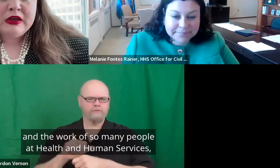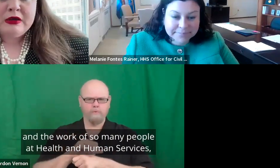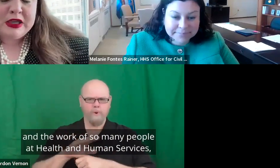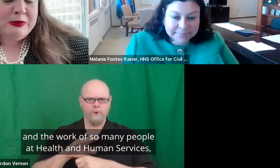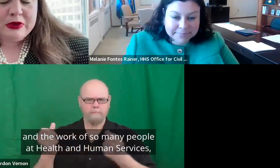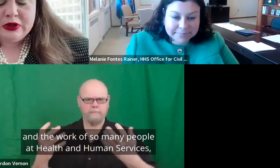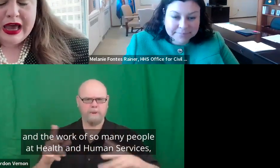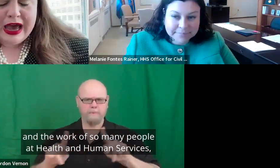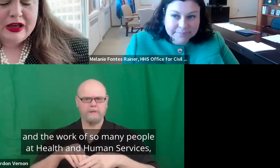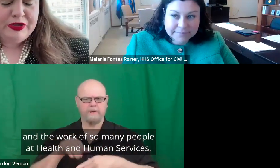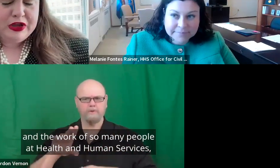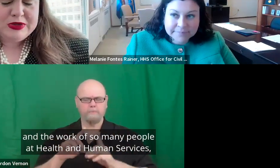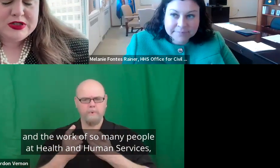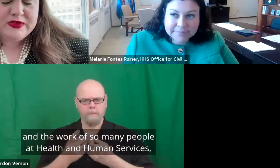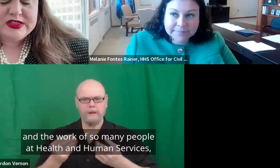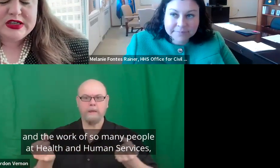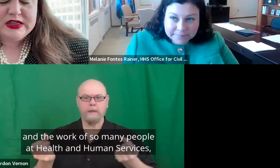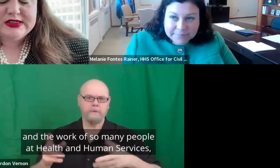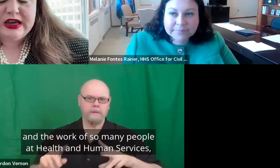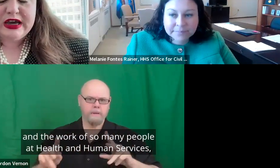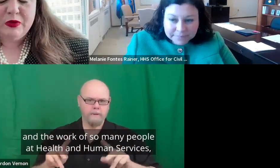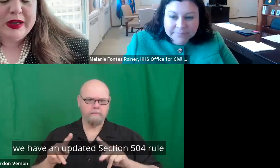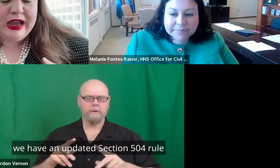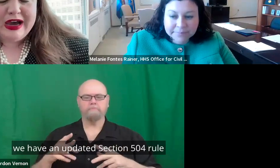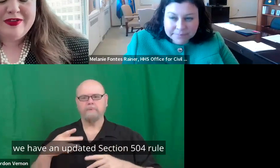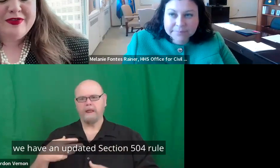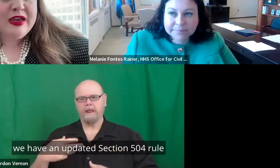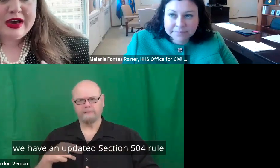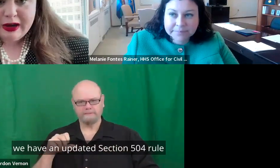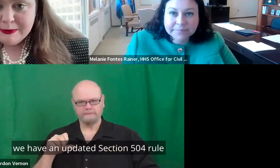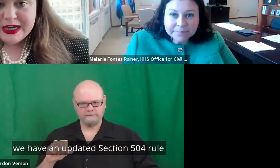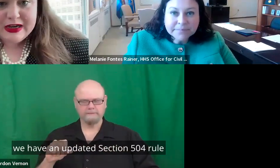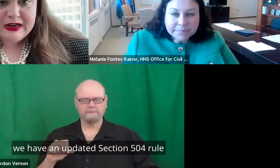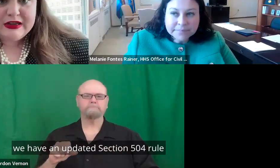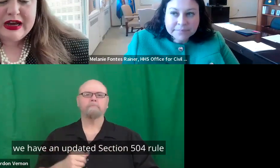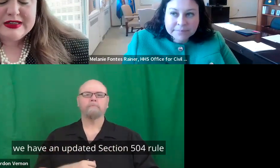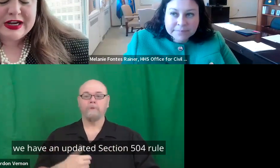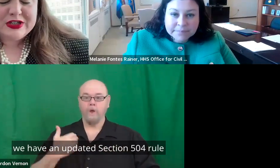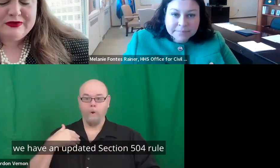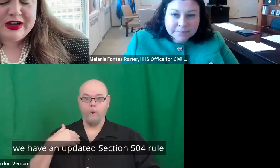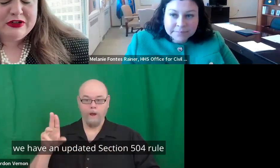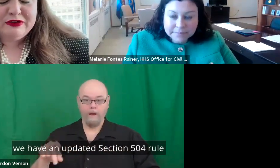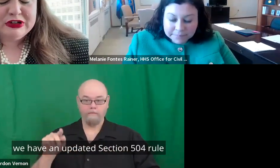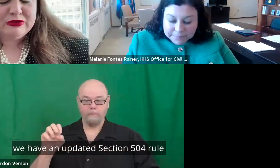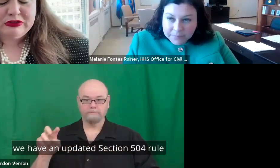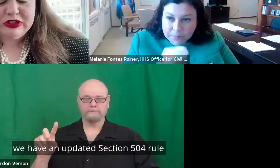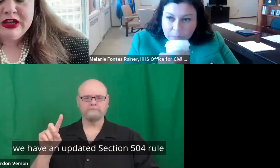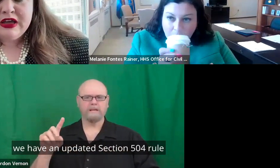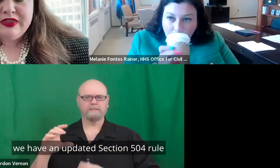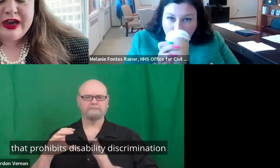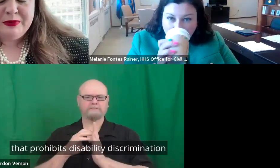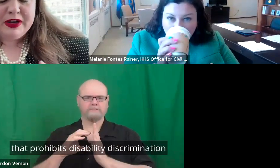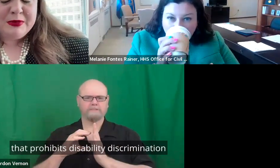many people at Health and Human Services. We have an updated Section 504